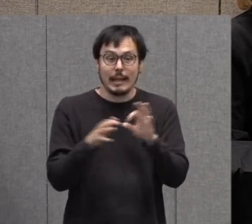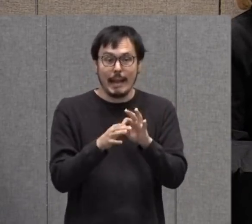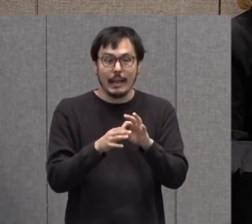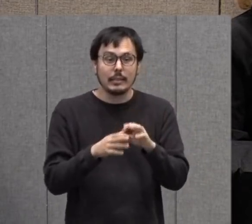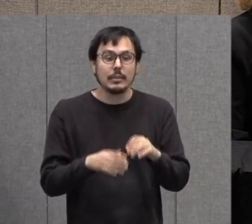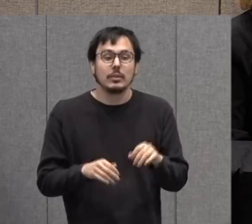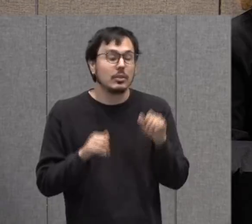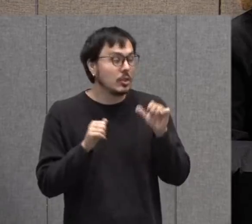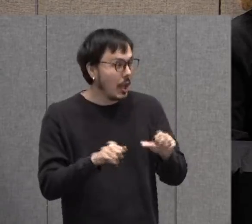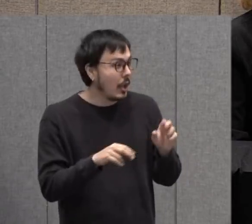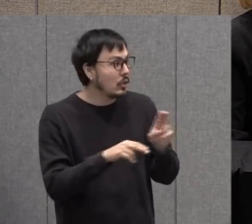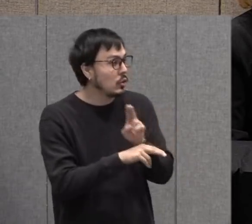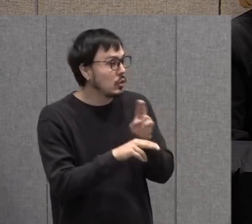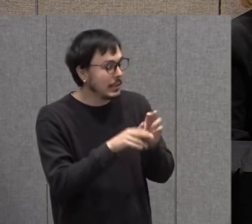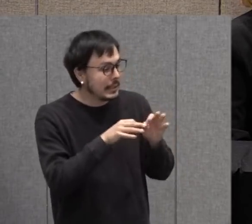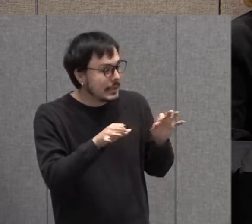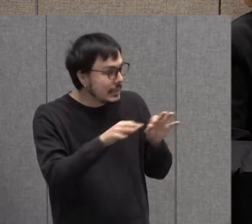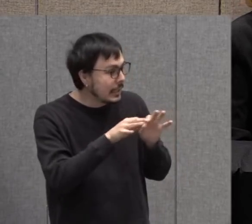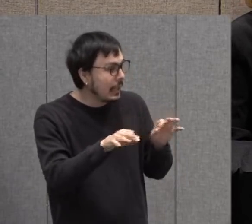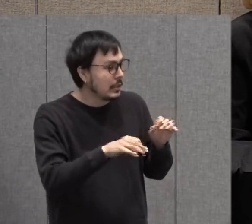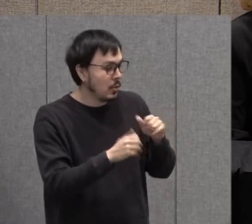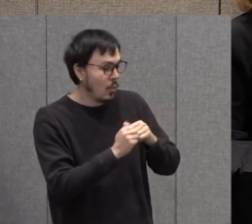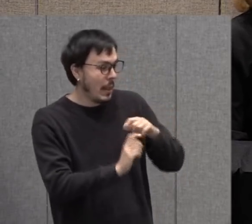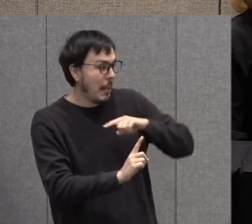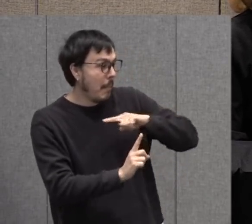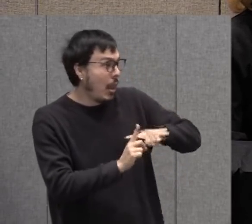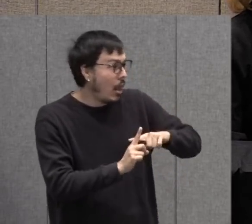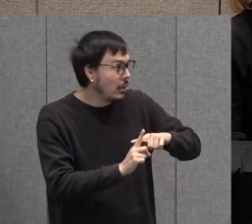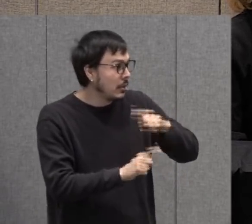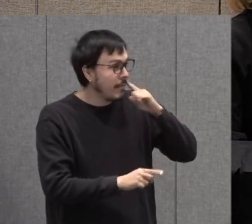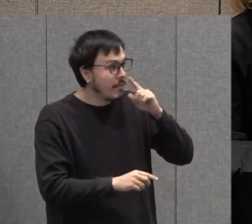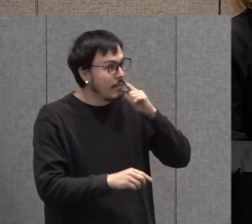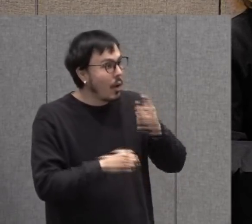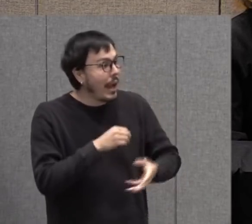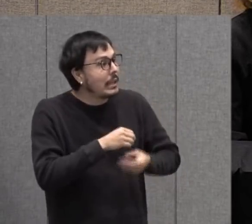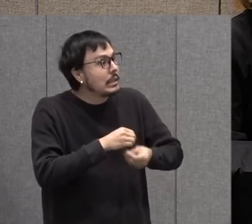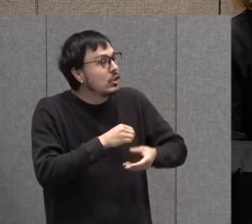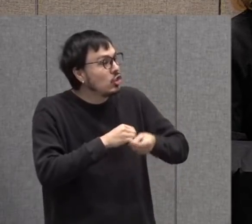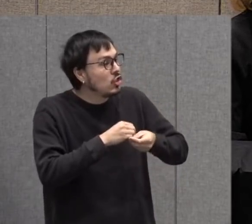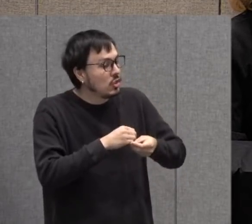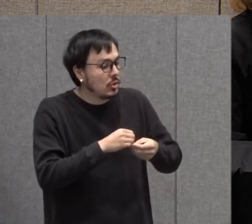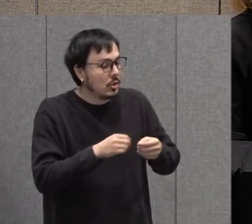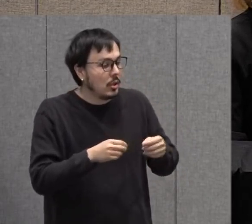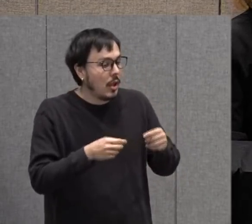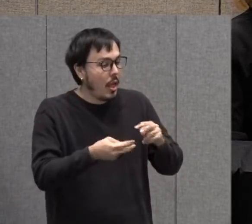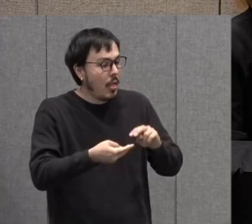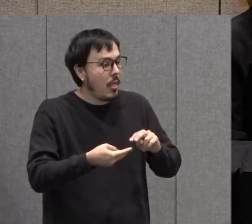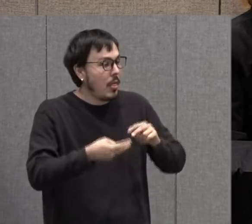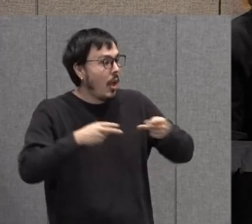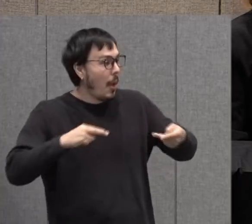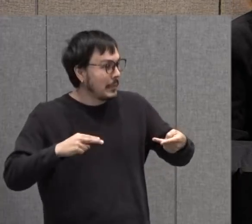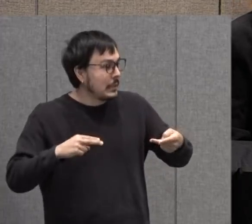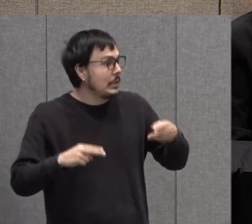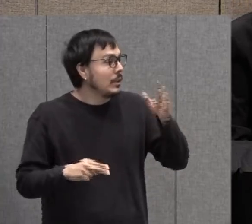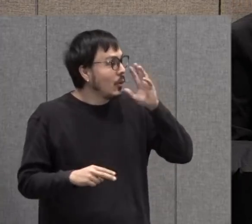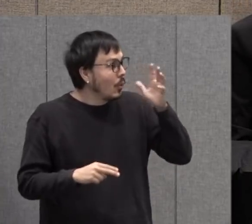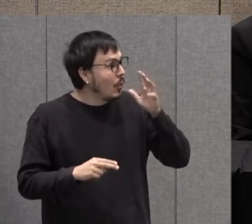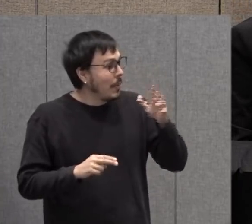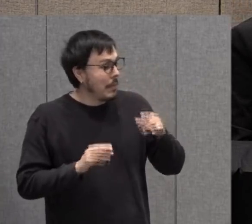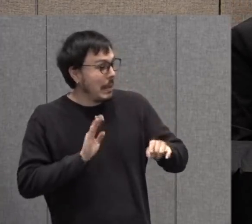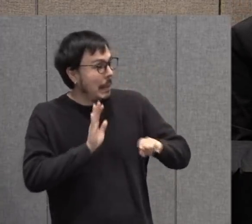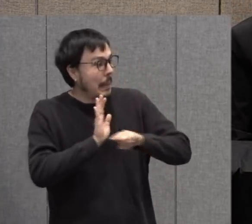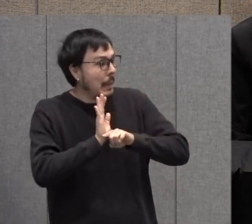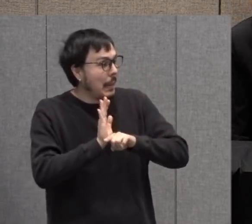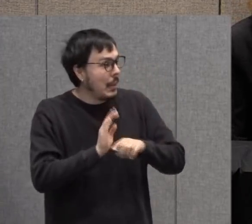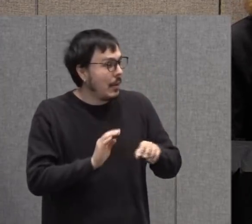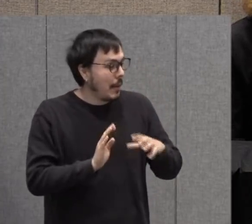does with the plus sign for addition, and then you can do the reverse of that with a minus sign for taking